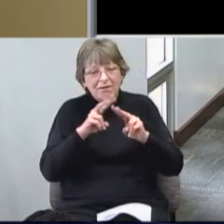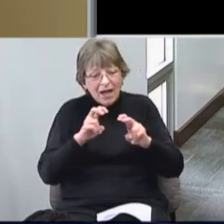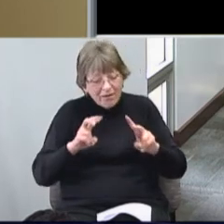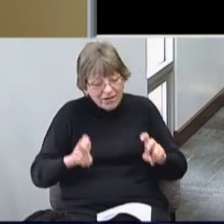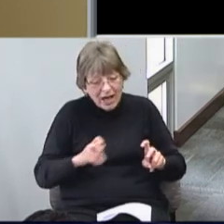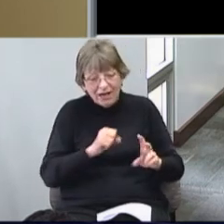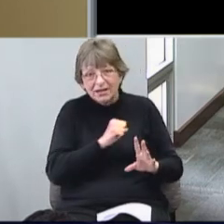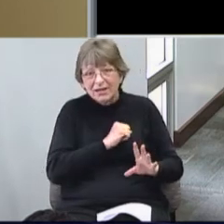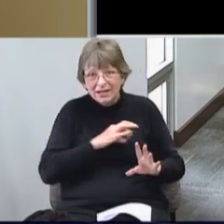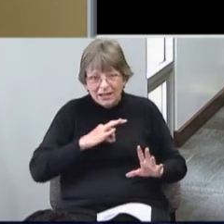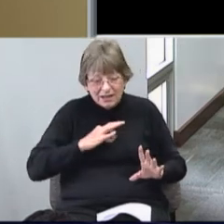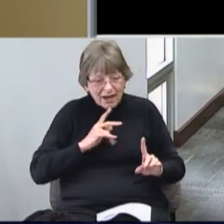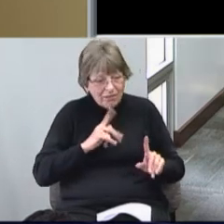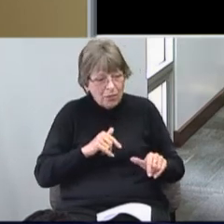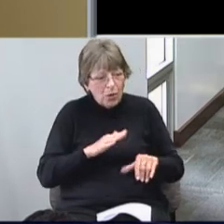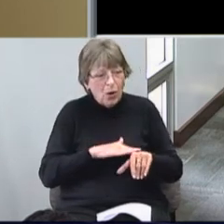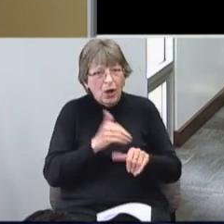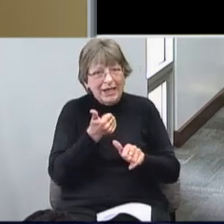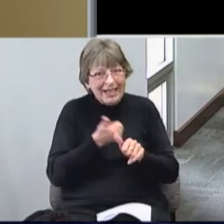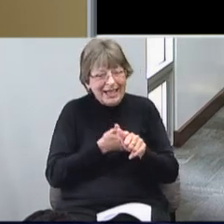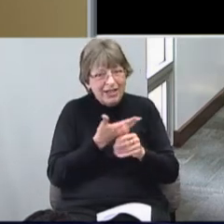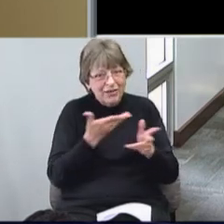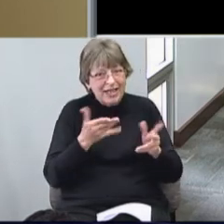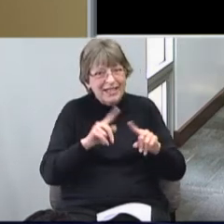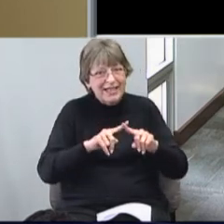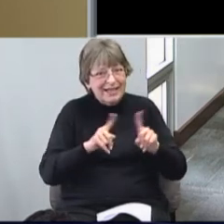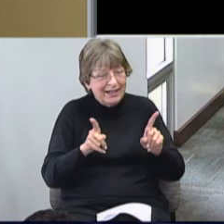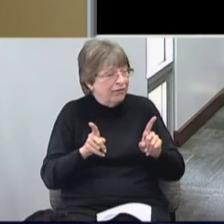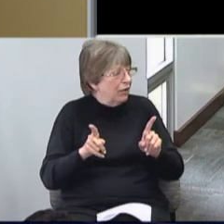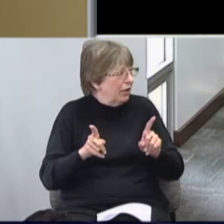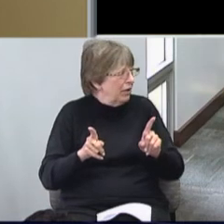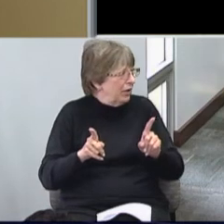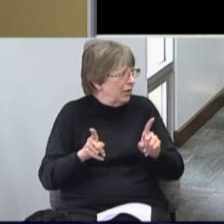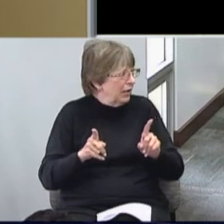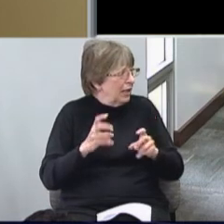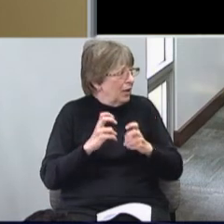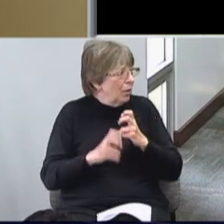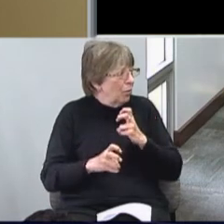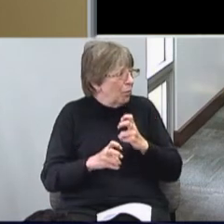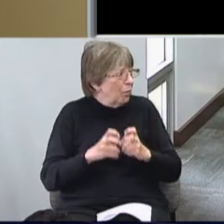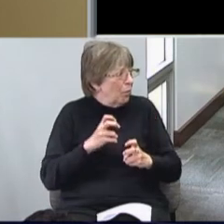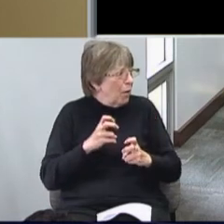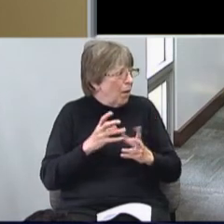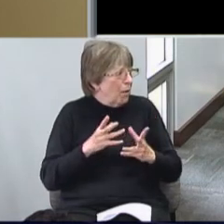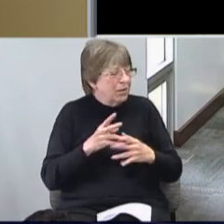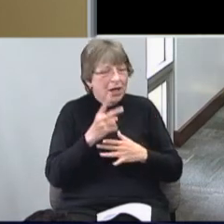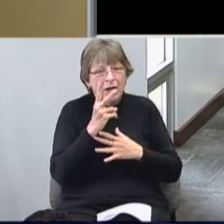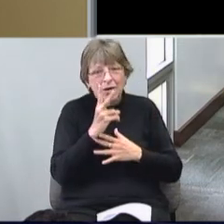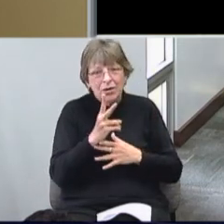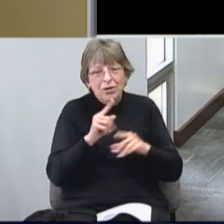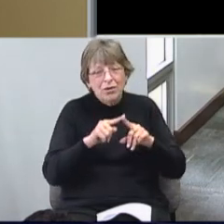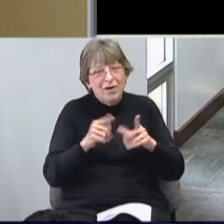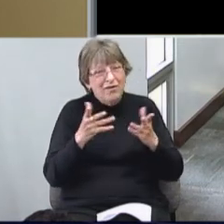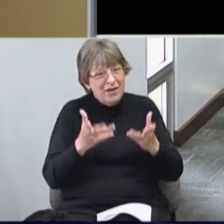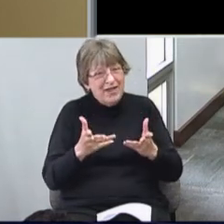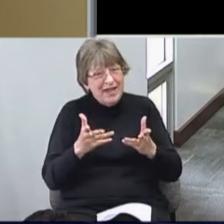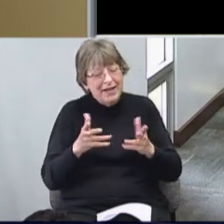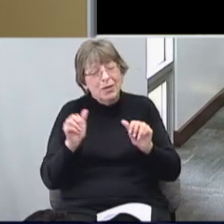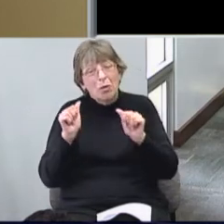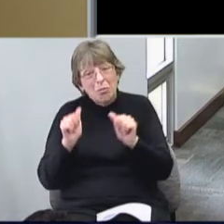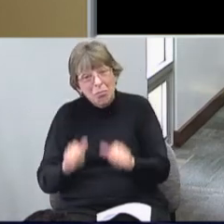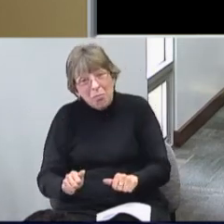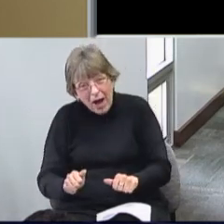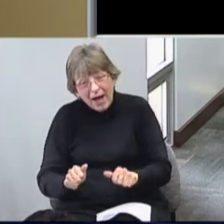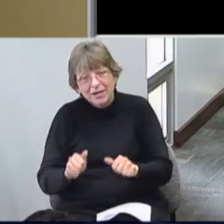report on each of these different issues. The two alternatives that I could see to the project,